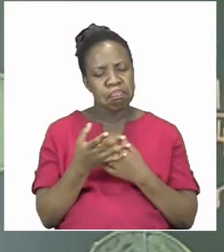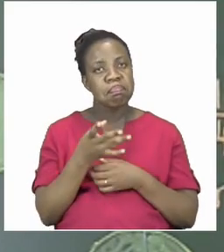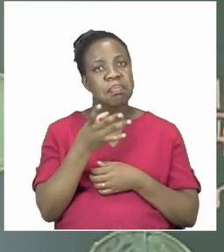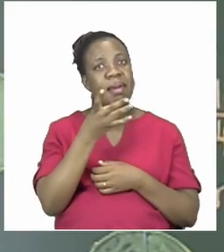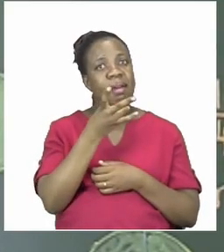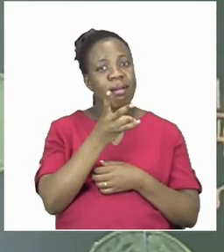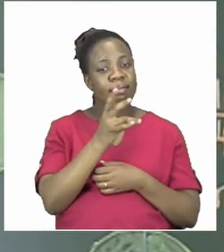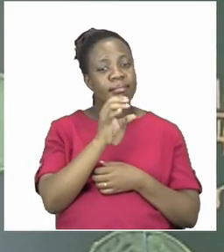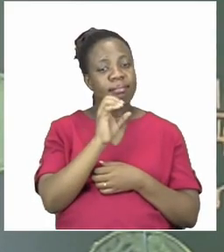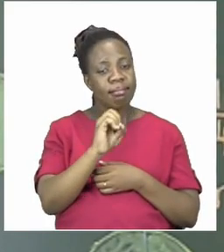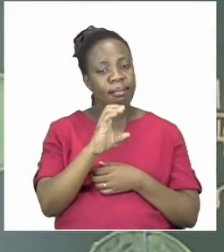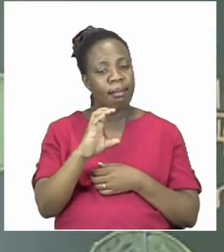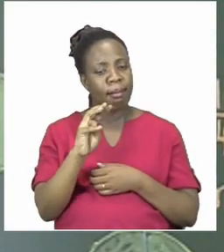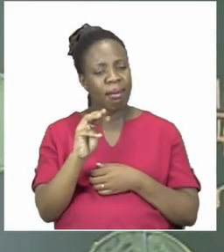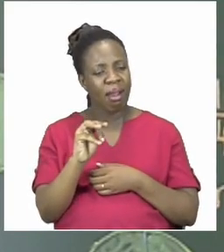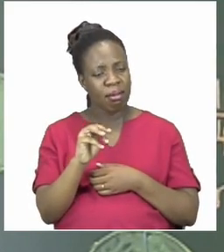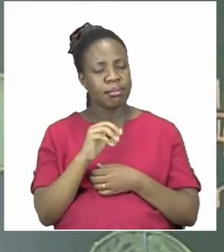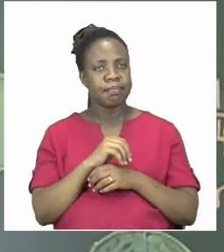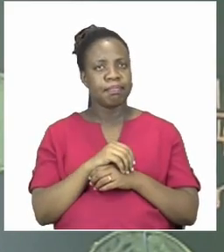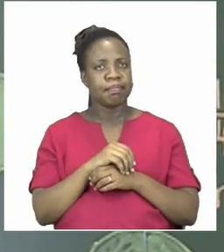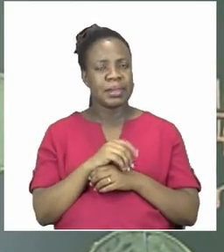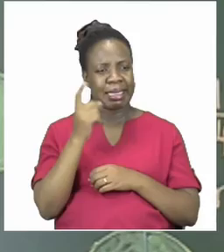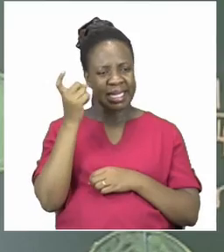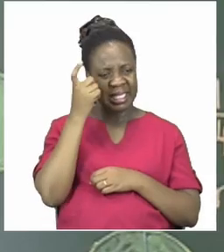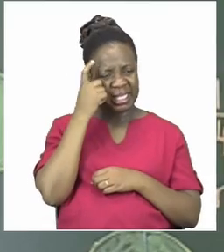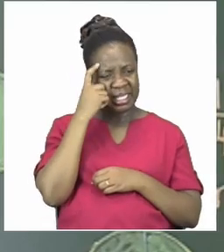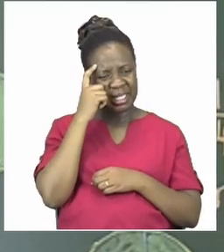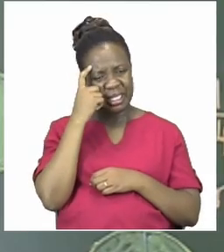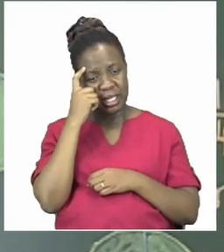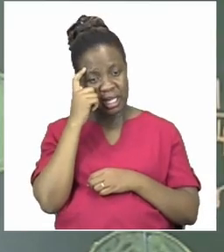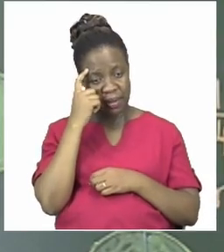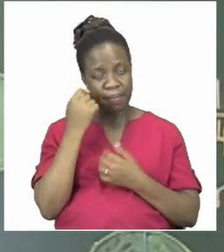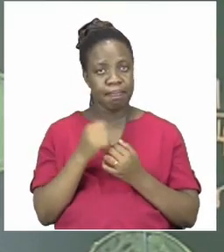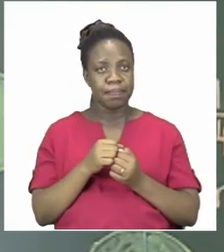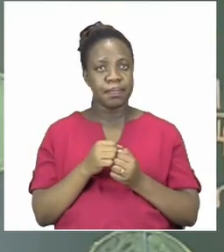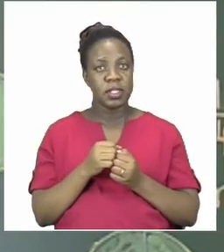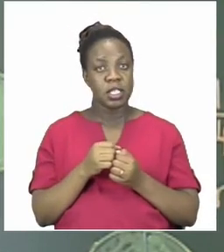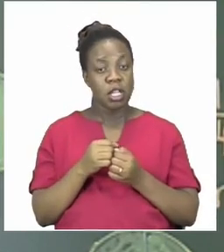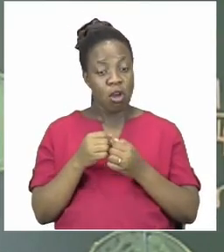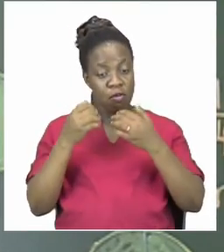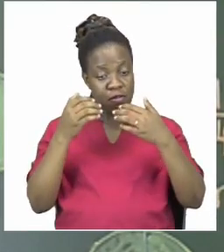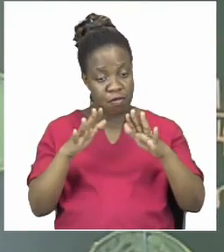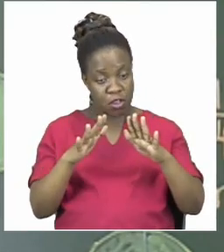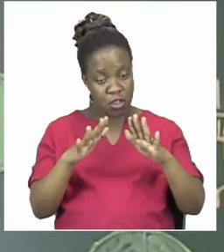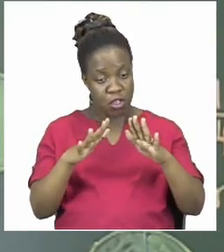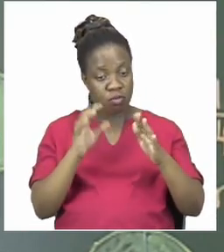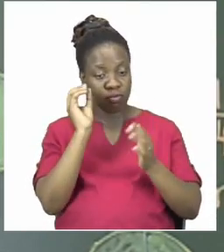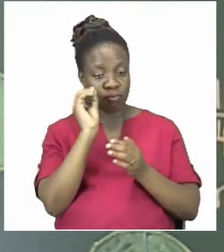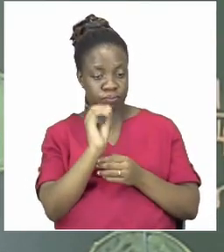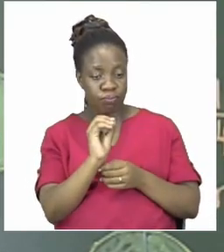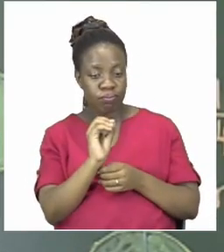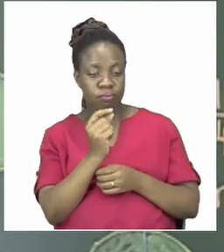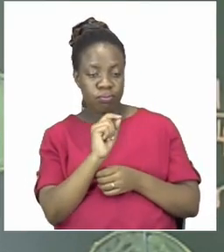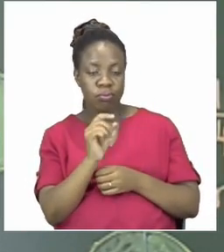centimeters. Now that I have guessed, it's time to actually measure it. So my ruler